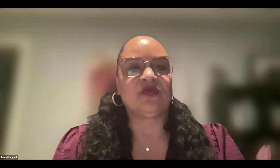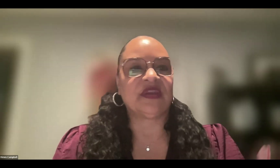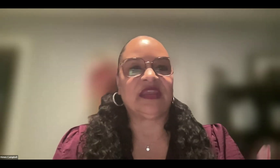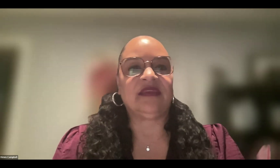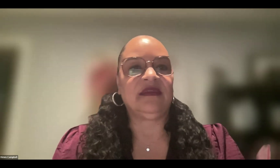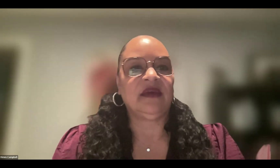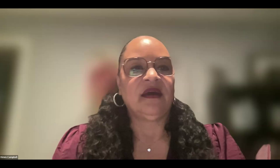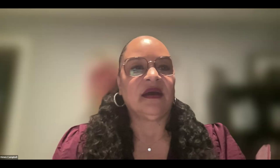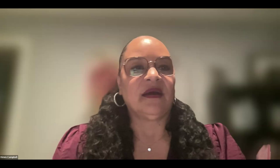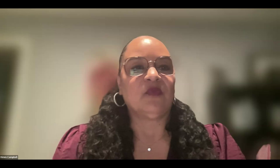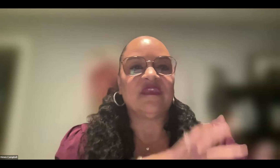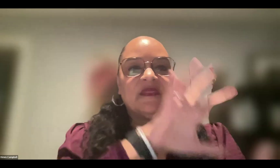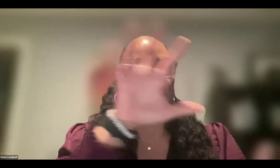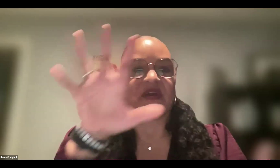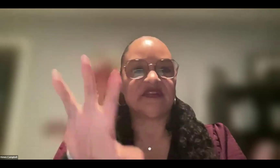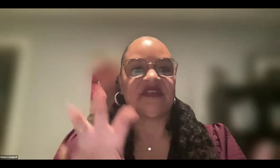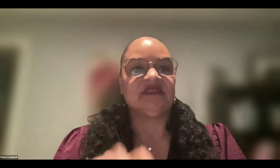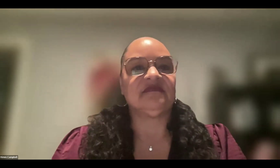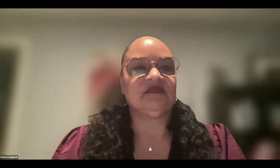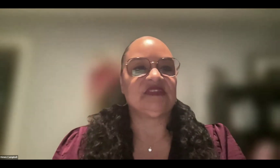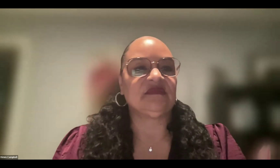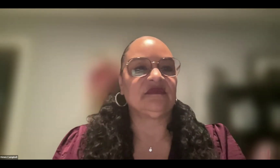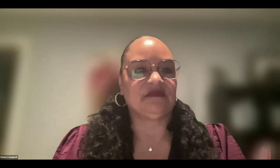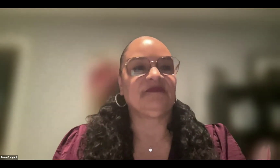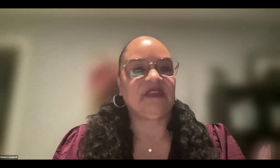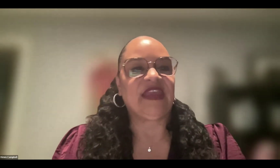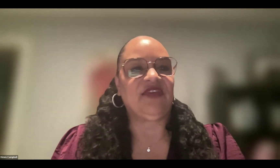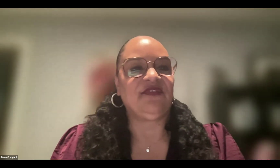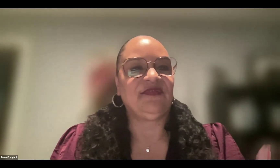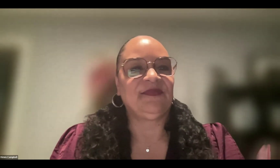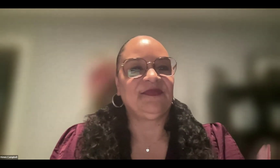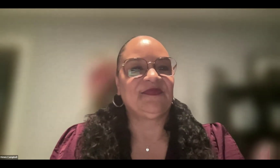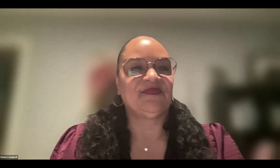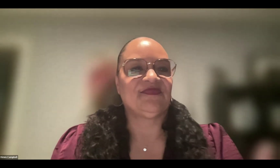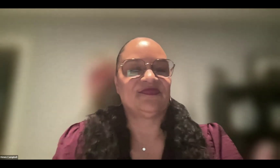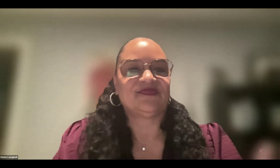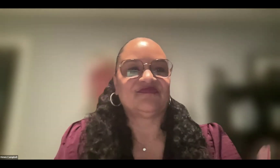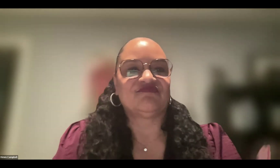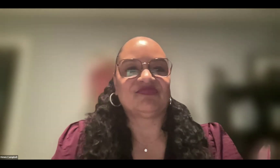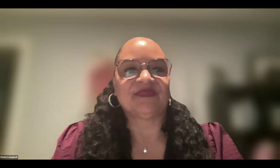to be coordinated within the broader system. So thank you.